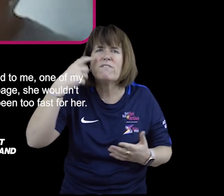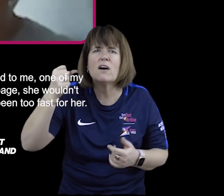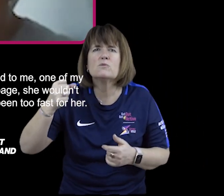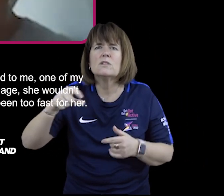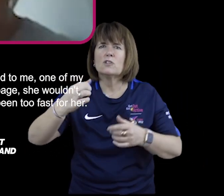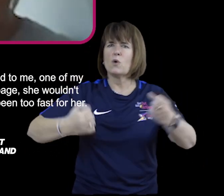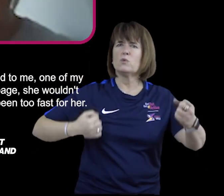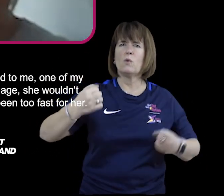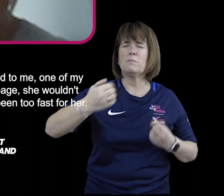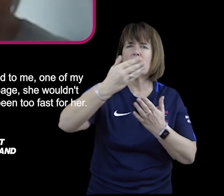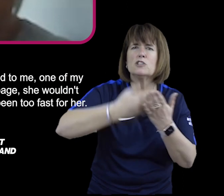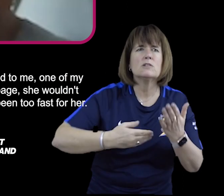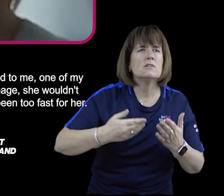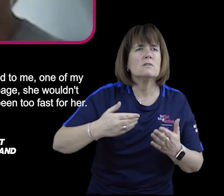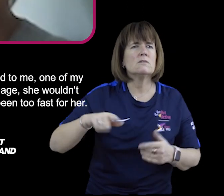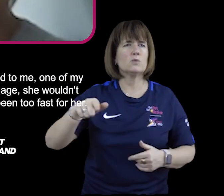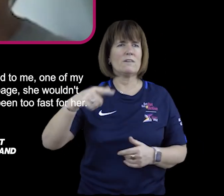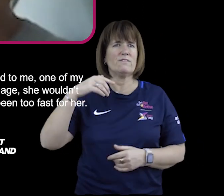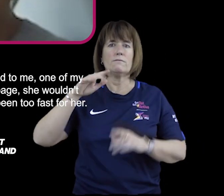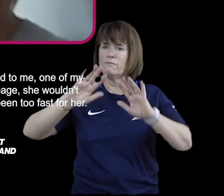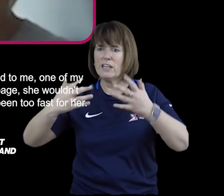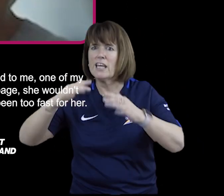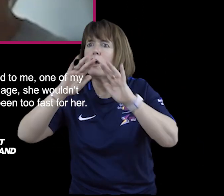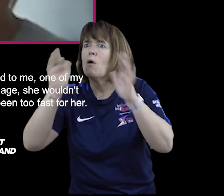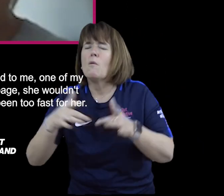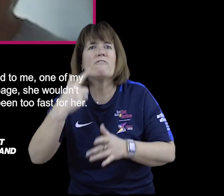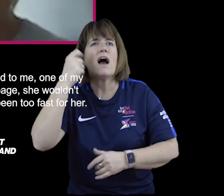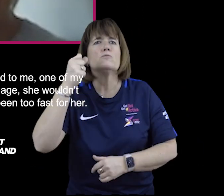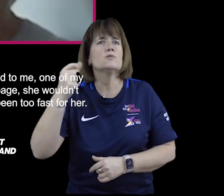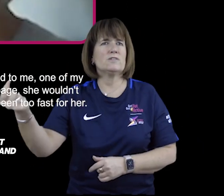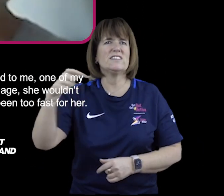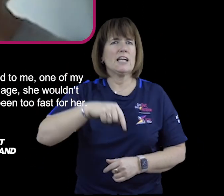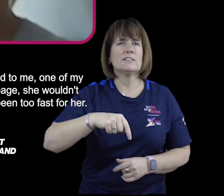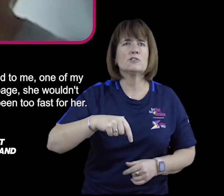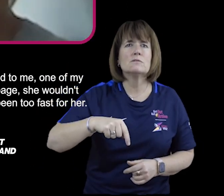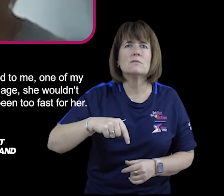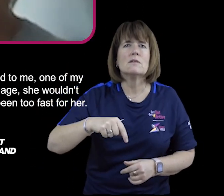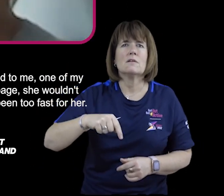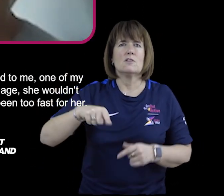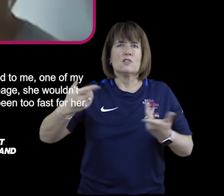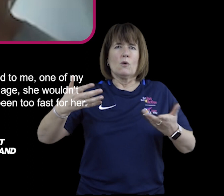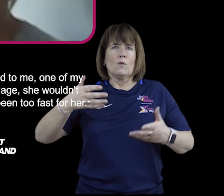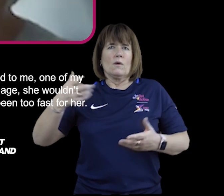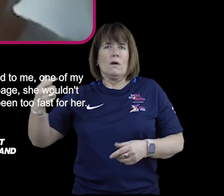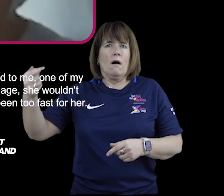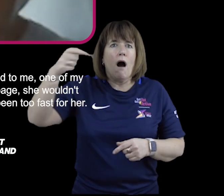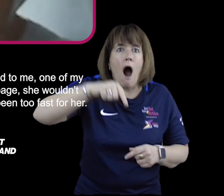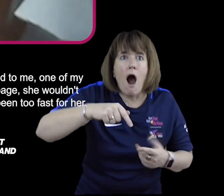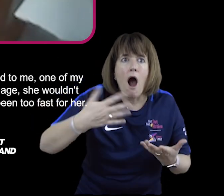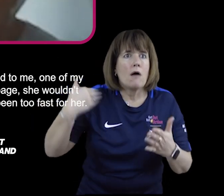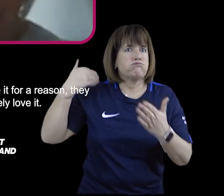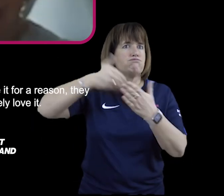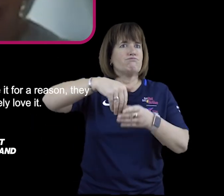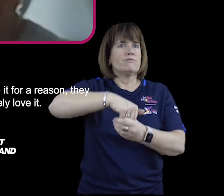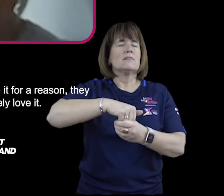me through Nordic Walking page, she wouldn't have done this. And she would not have joined anywhere else because it would have been too fast for